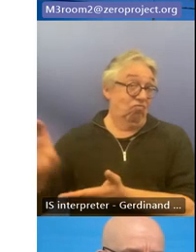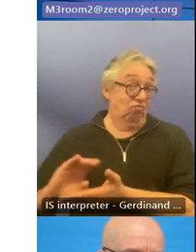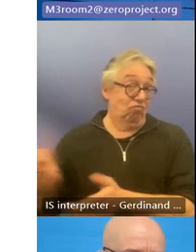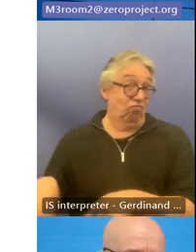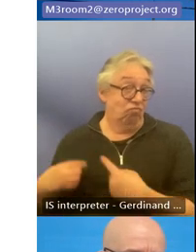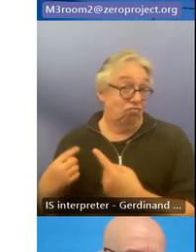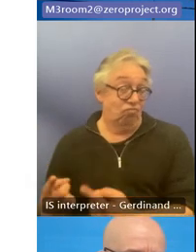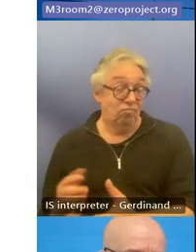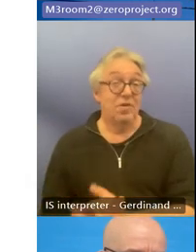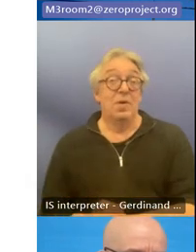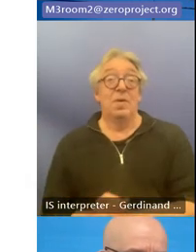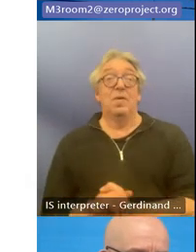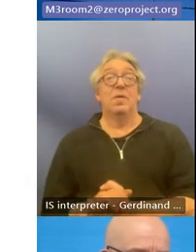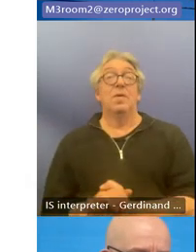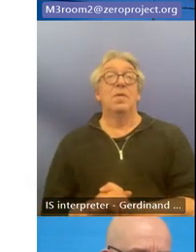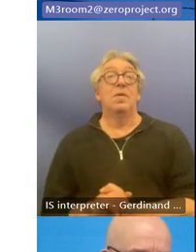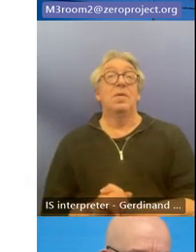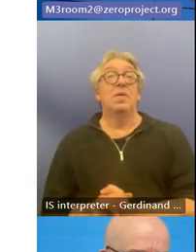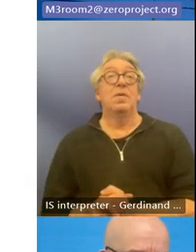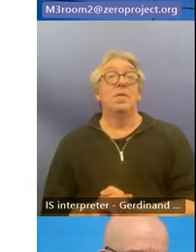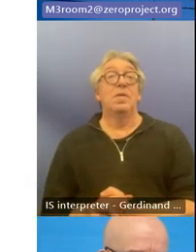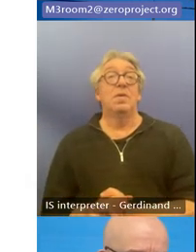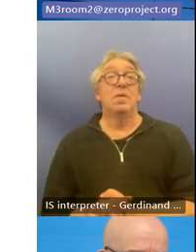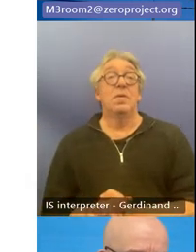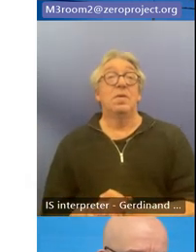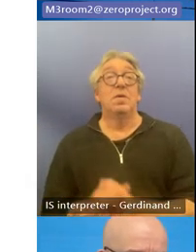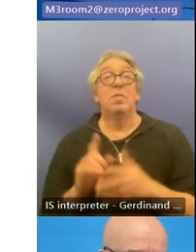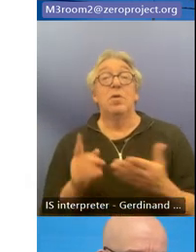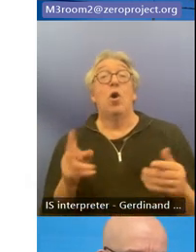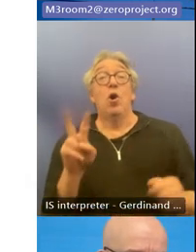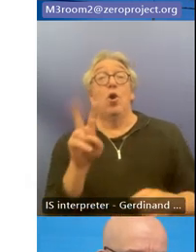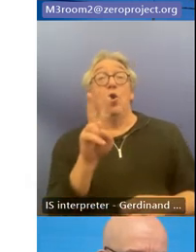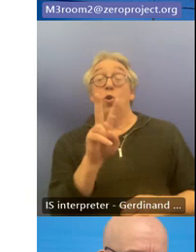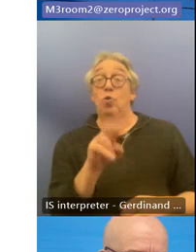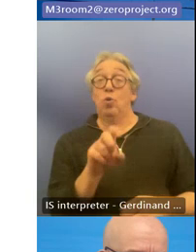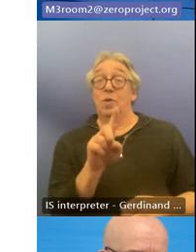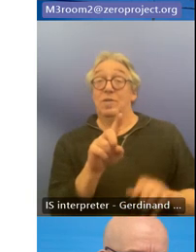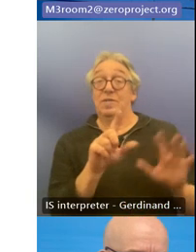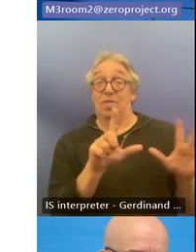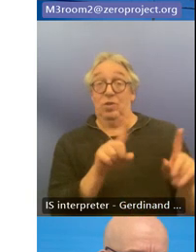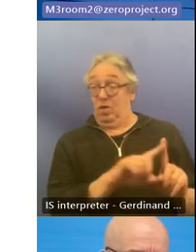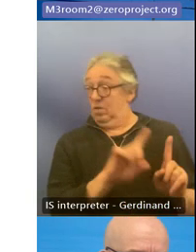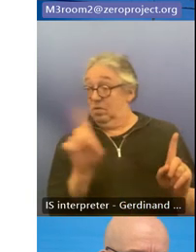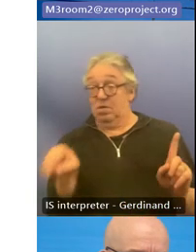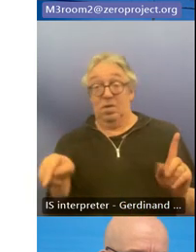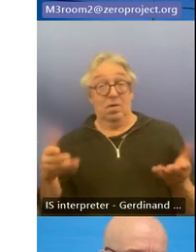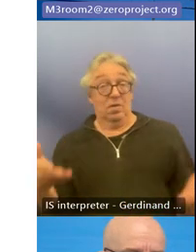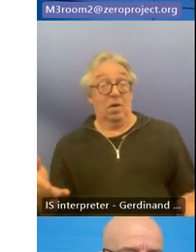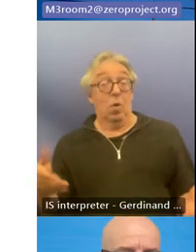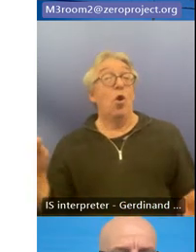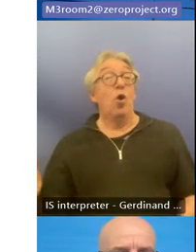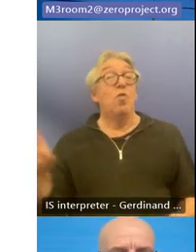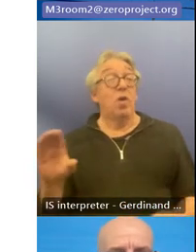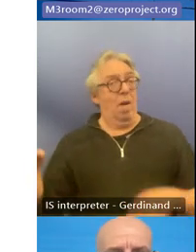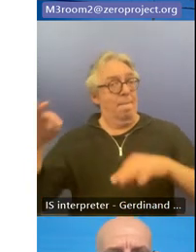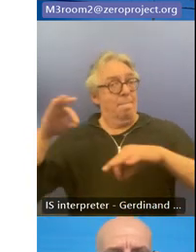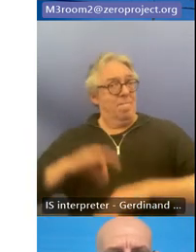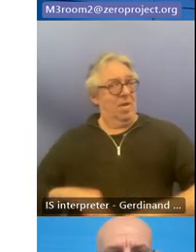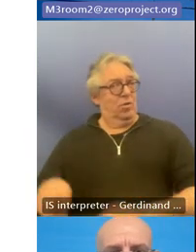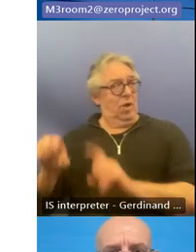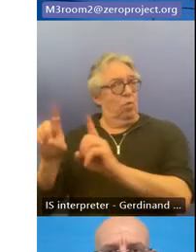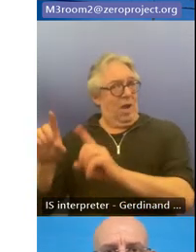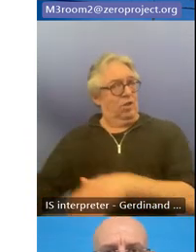towards inclusive education. And already from 2017, the funding comes from the Ministry of